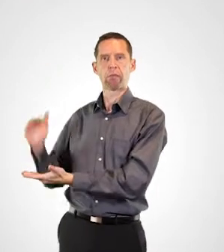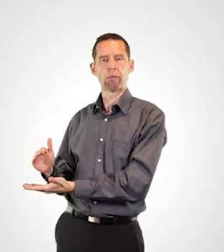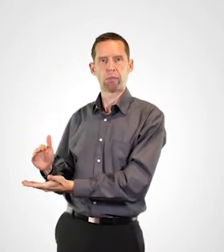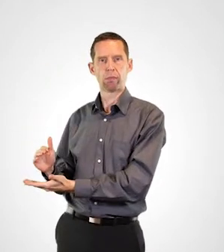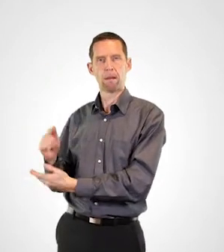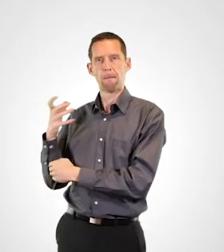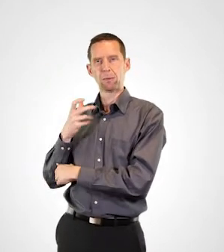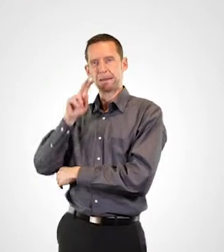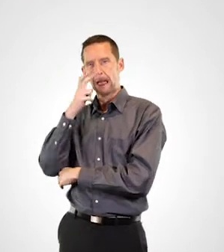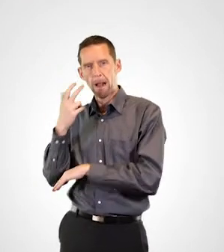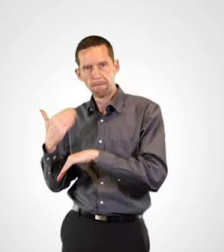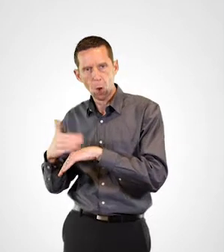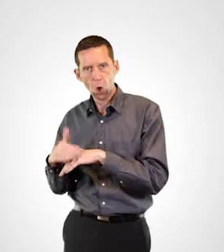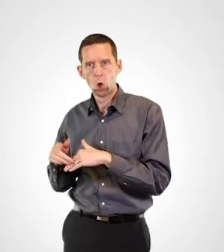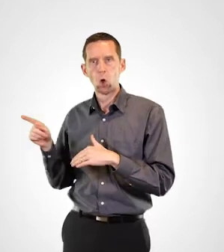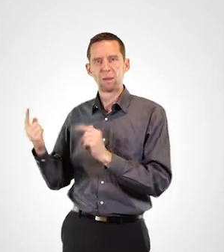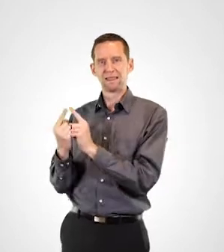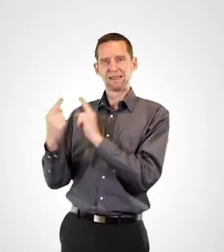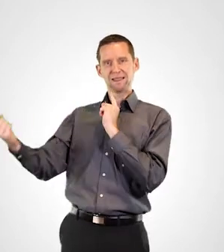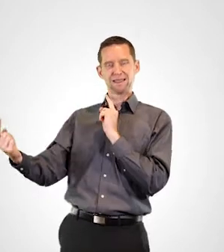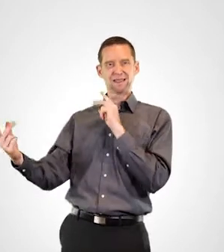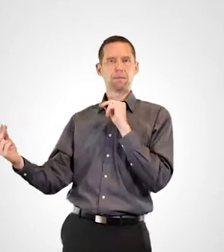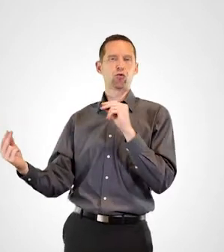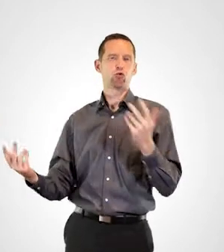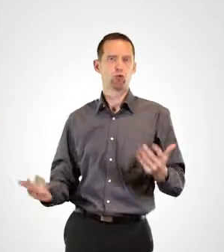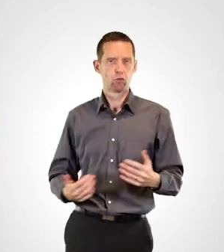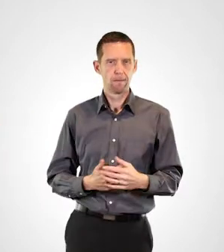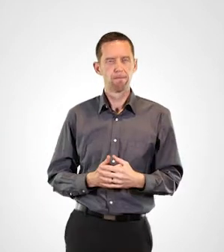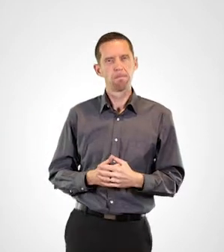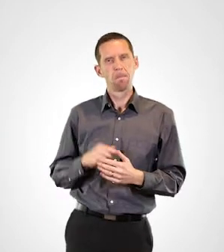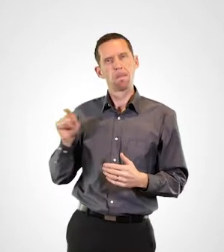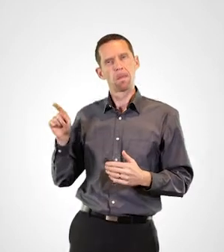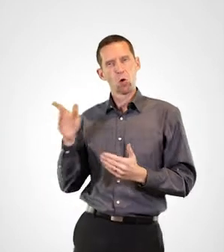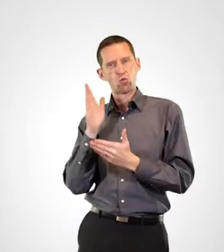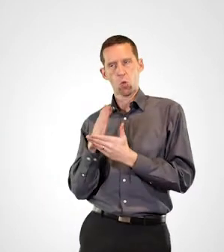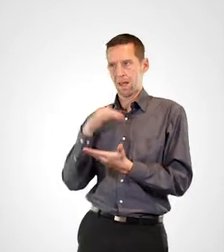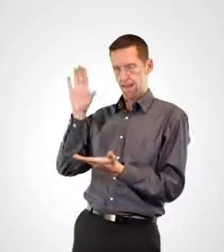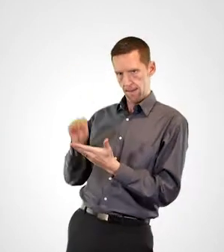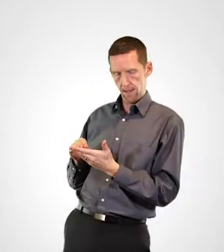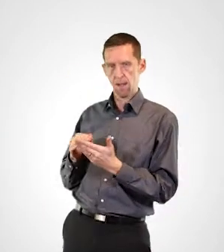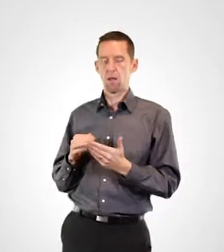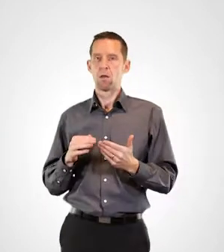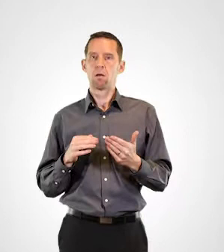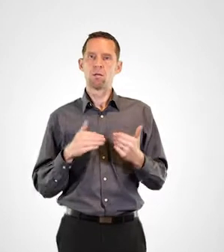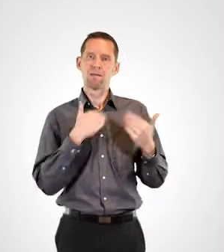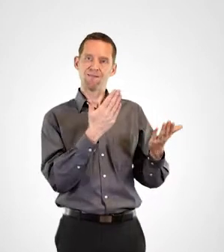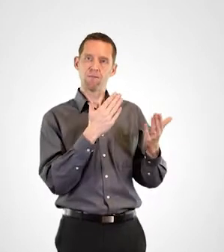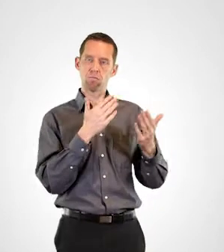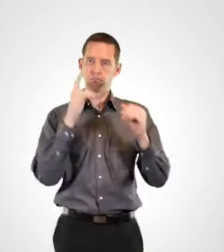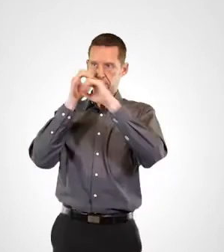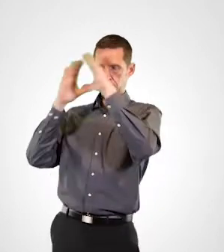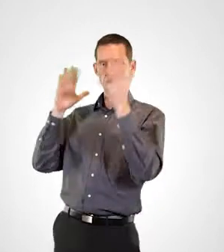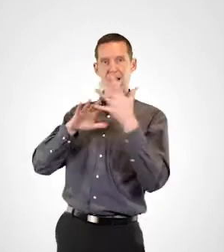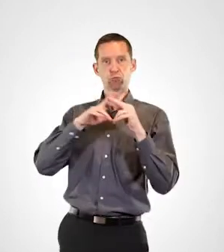You see more of the darker blue, the distant speech, okay? So there, again, that's where we can really use it and give the parents a really nice visual of